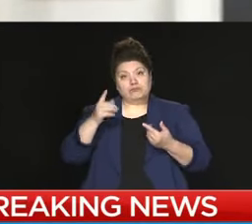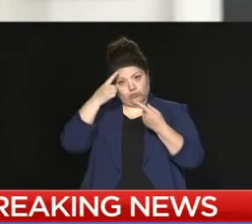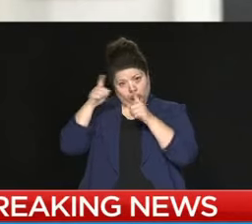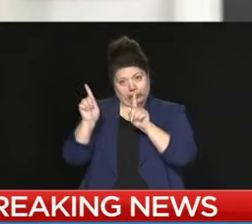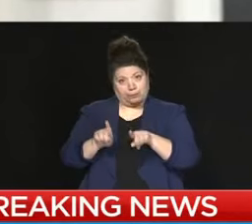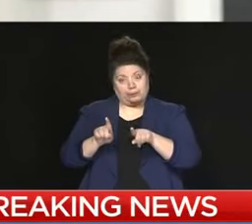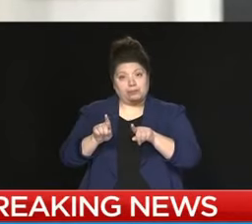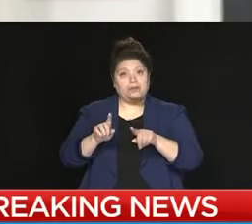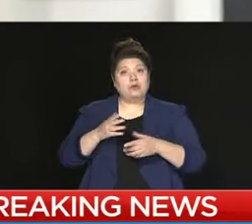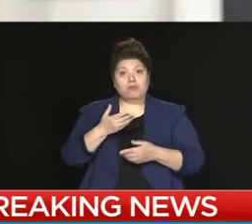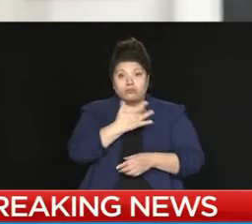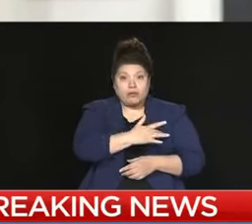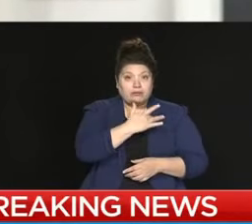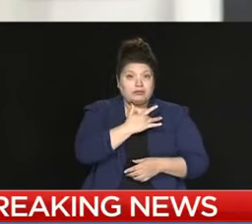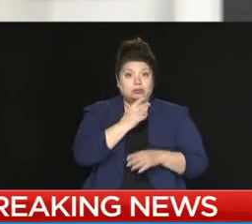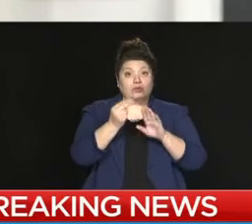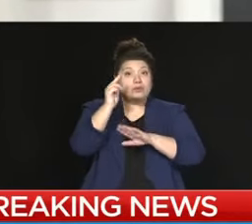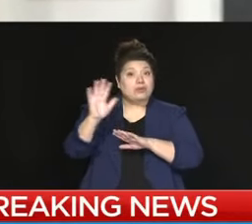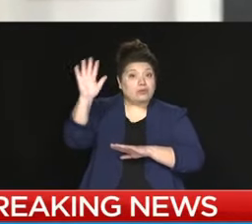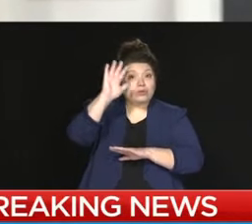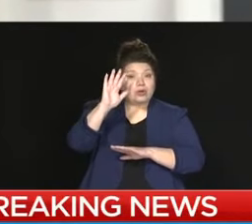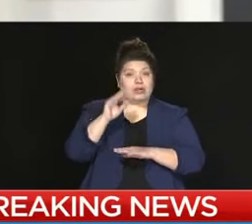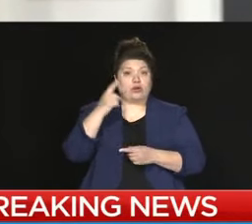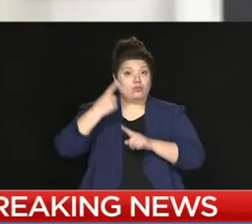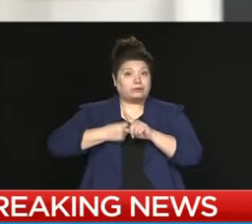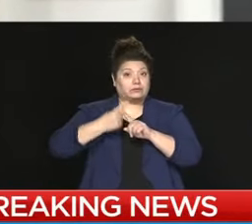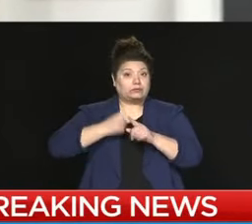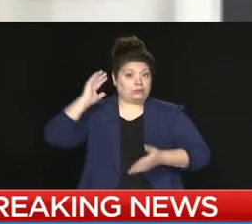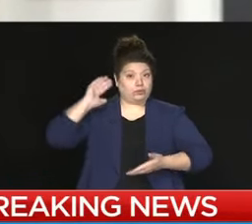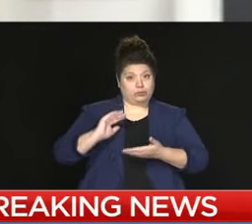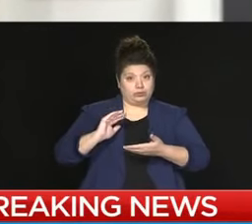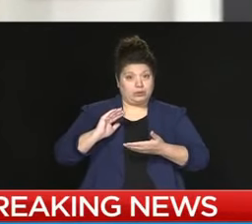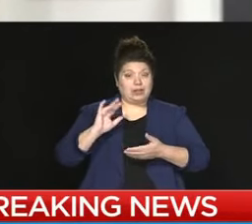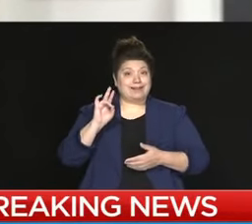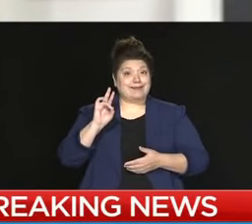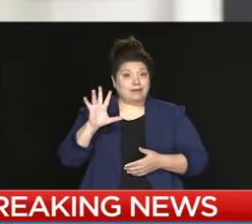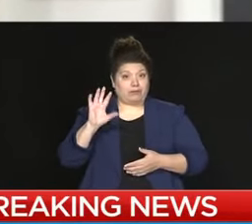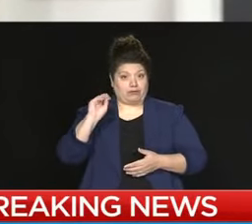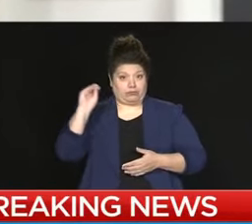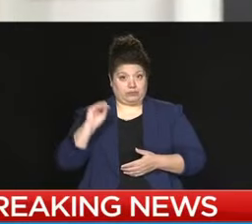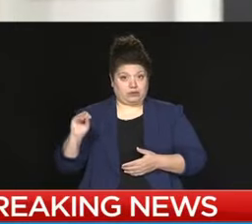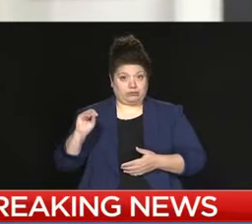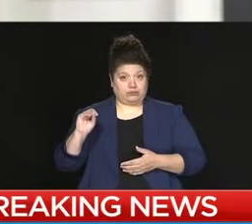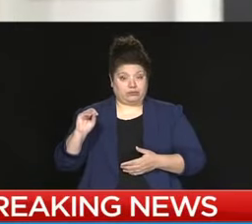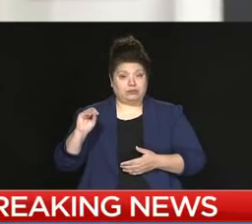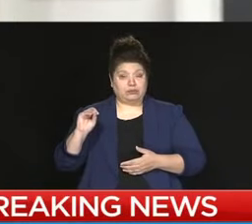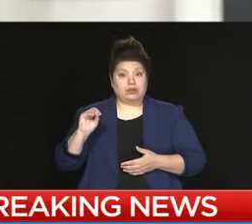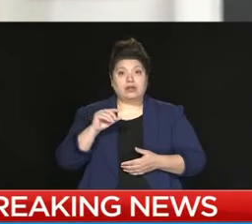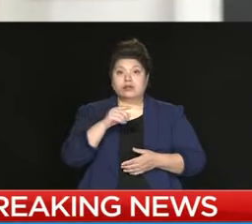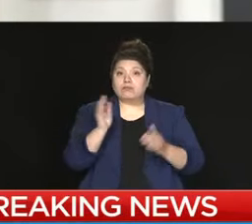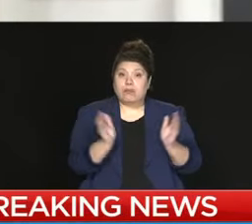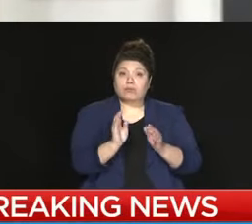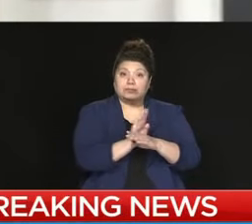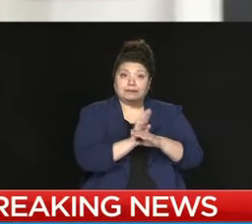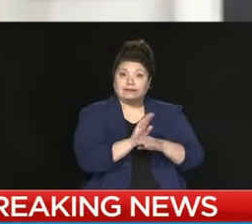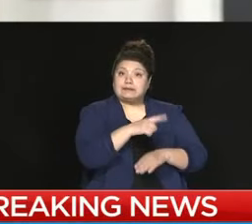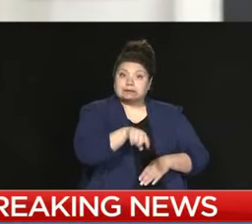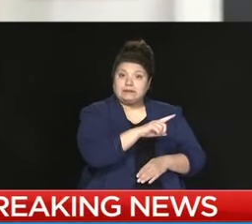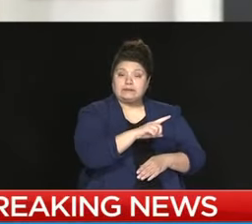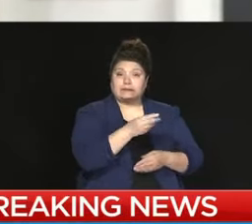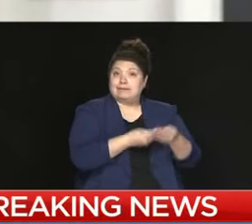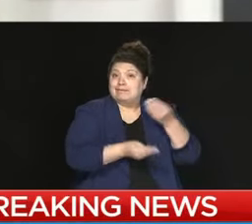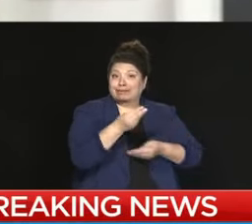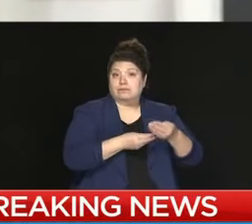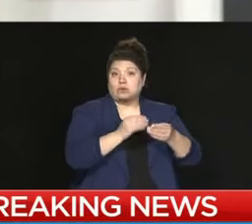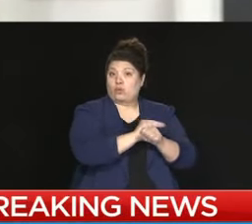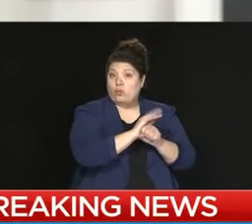all provinces and territories to lower rent by 75% for small businesses that have been strongly affected